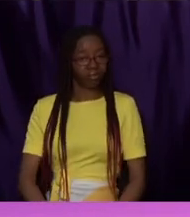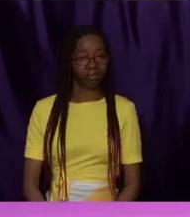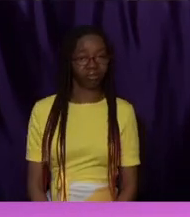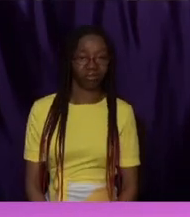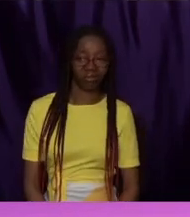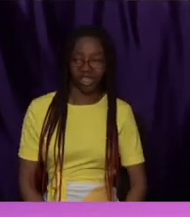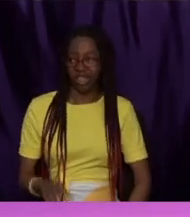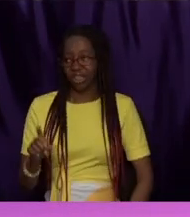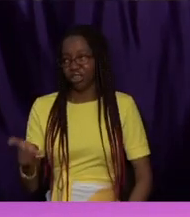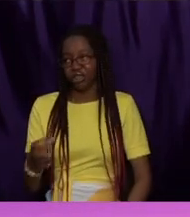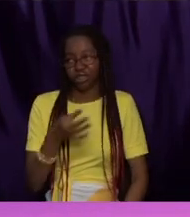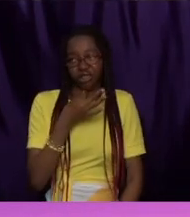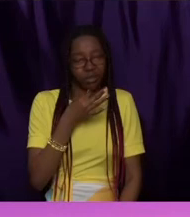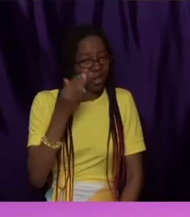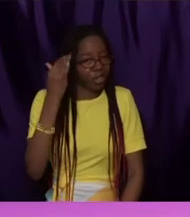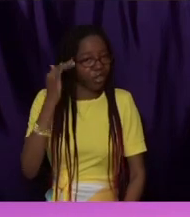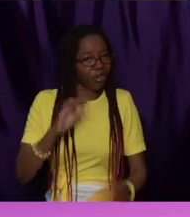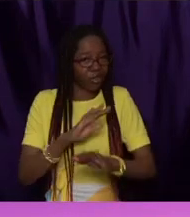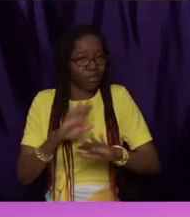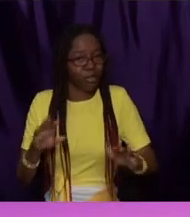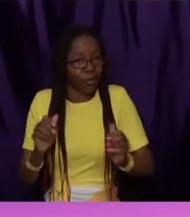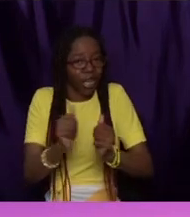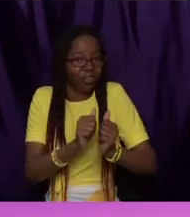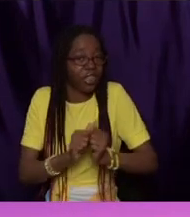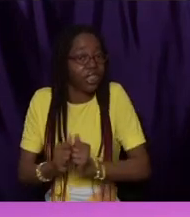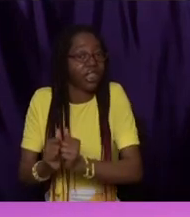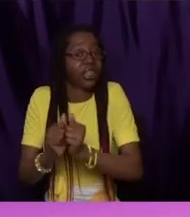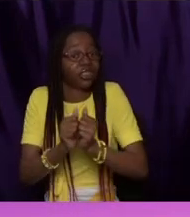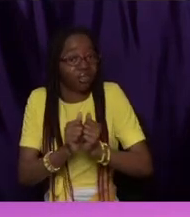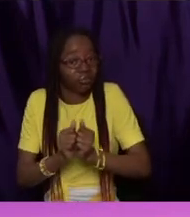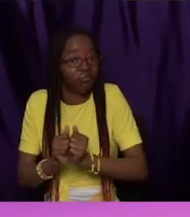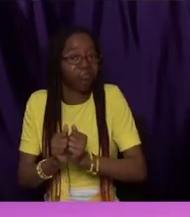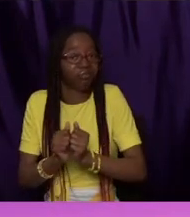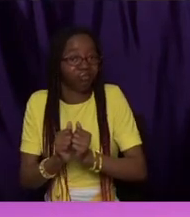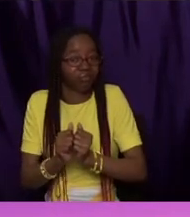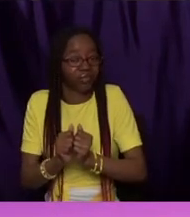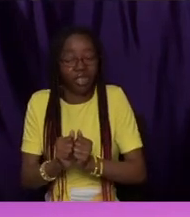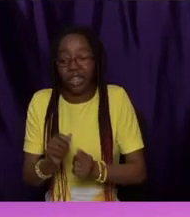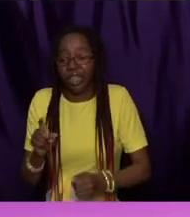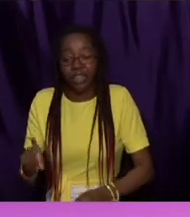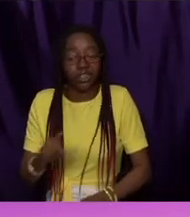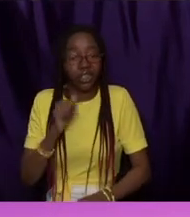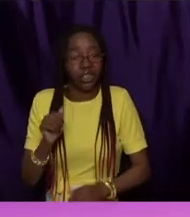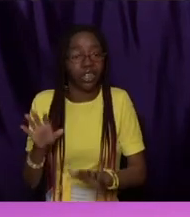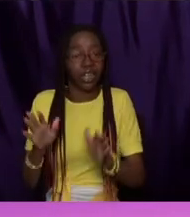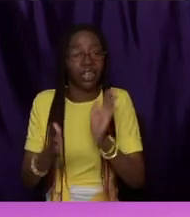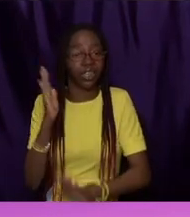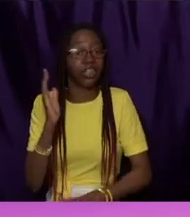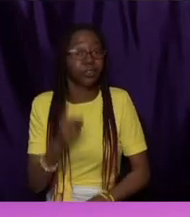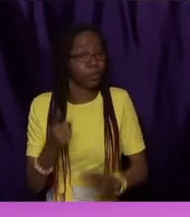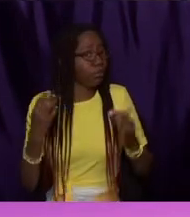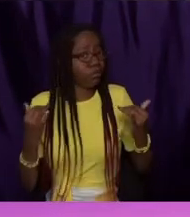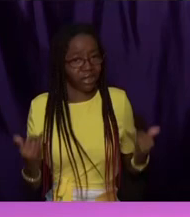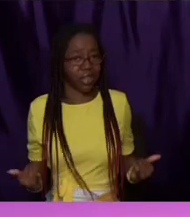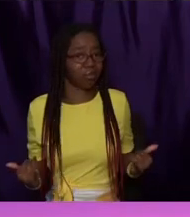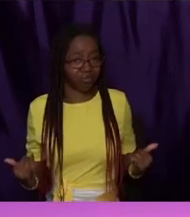She already know you don't have it together. And she ain't left you behind yet.